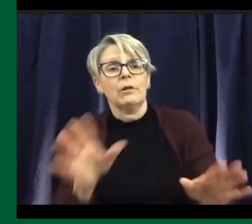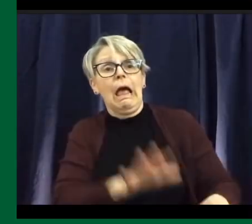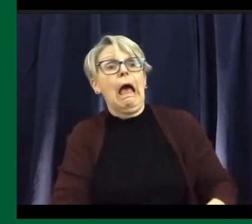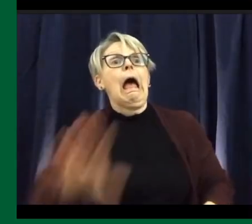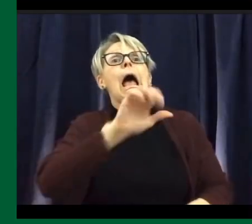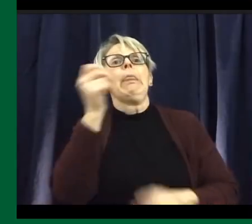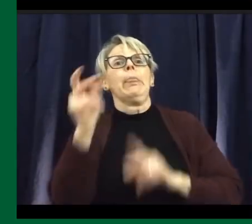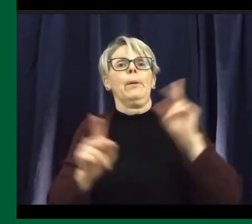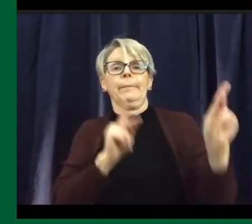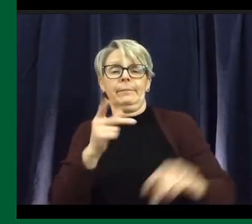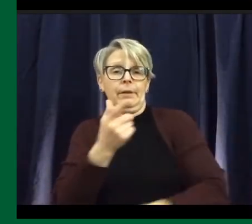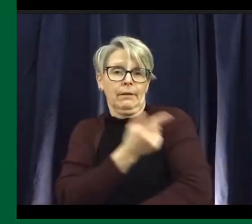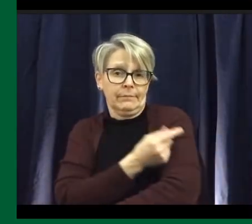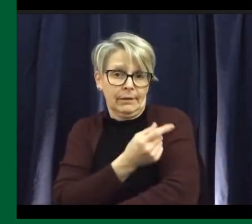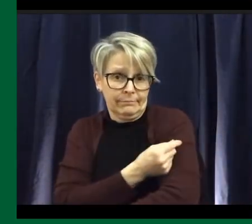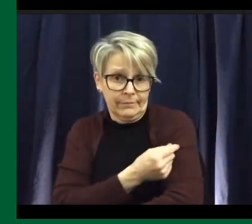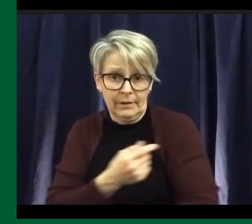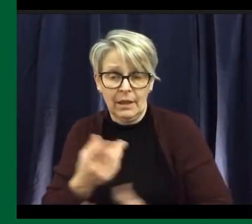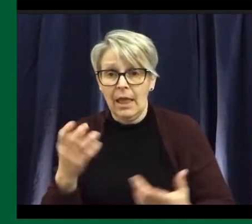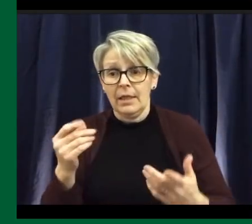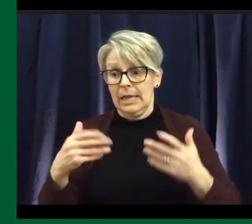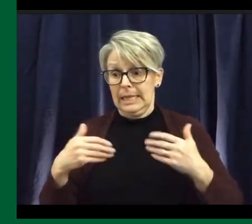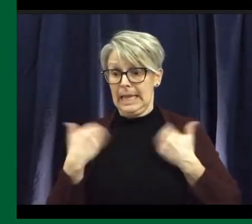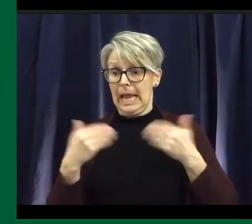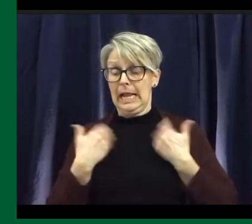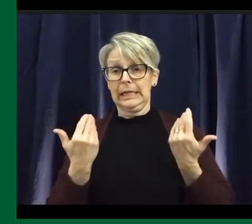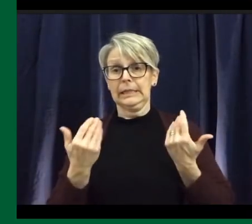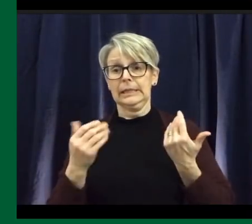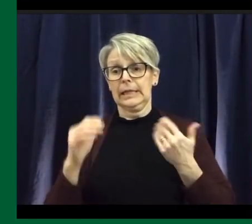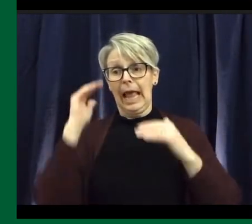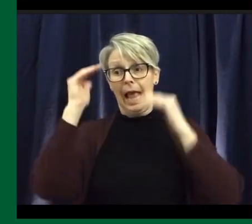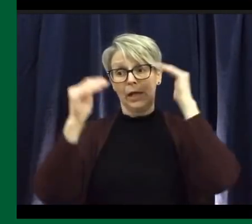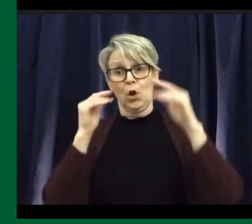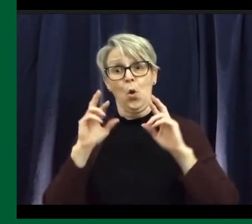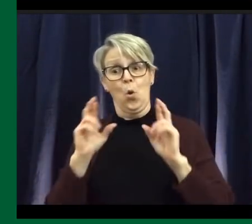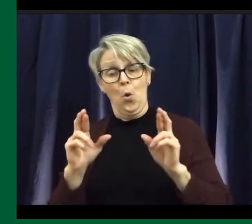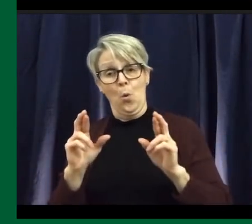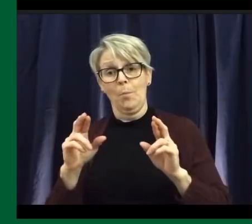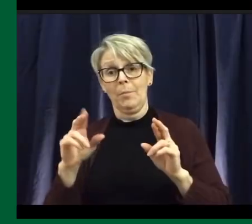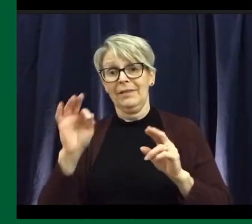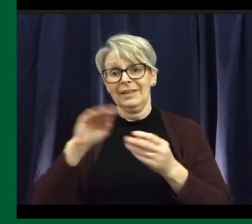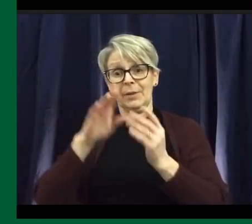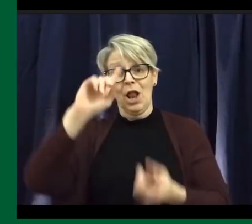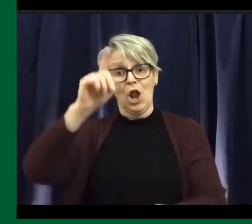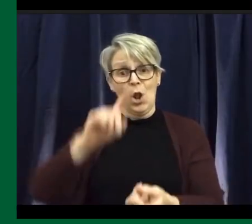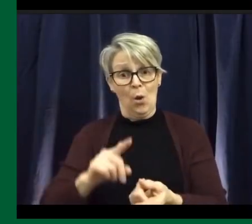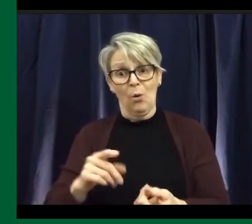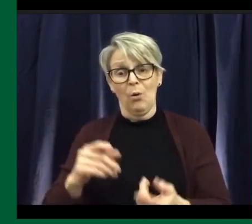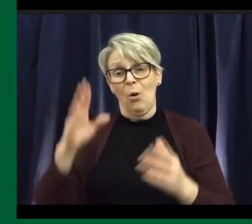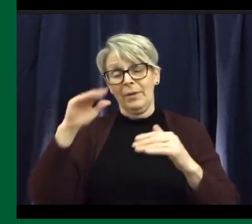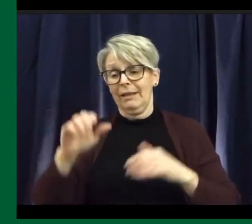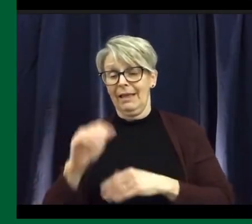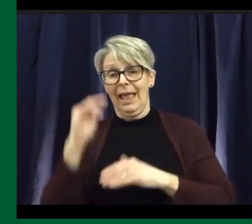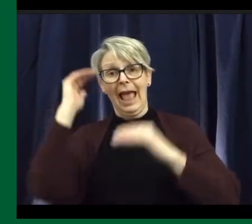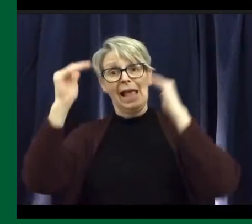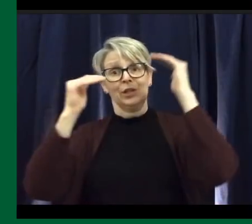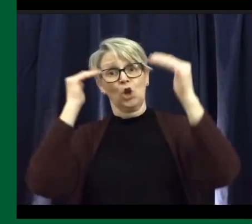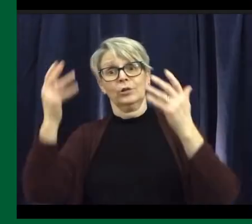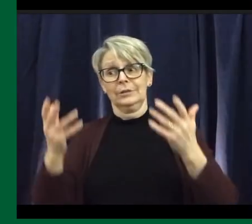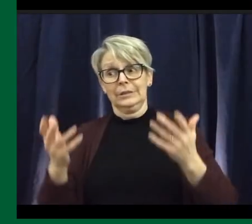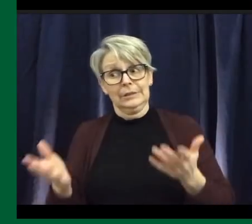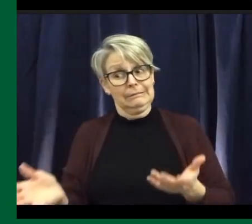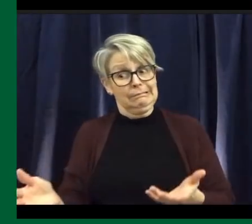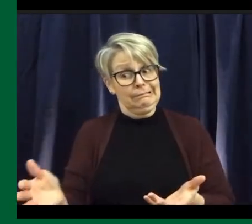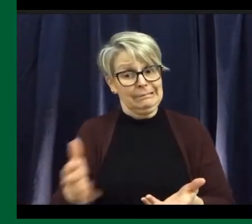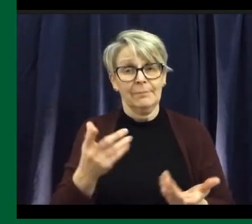have that high uptake even in younger adults who hopefully by the summer, if case numbers are low, we may not think about that much about